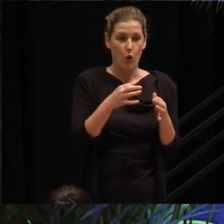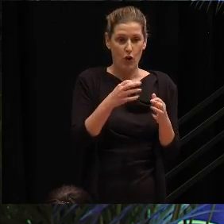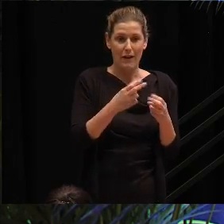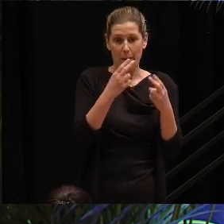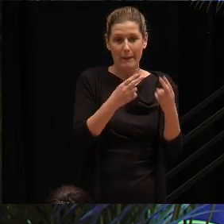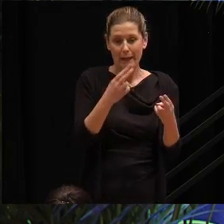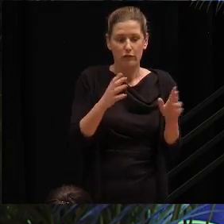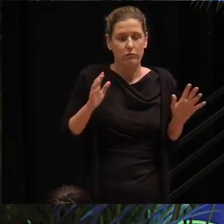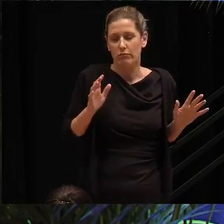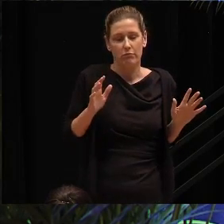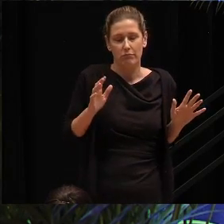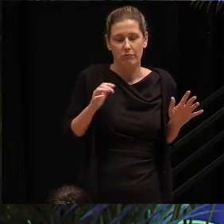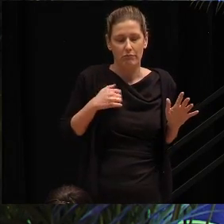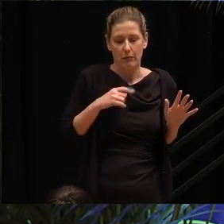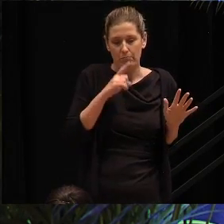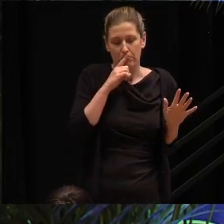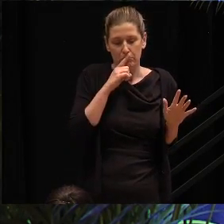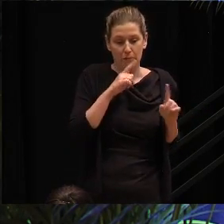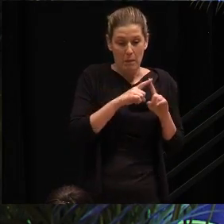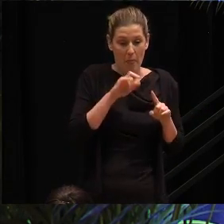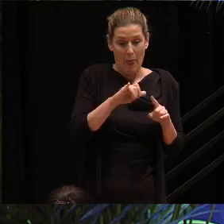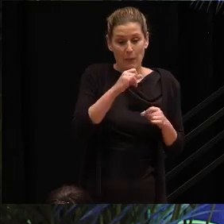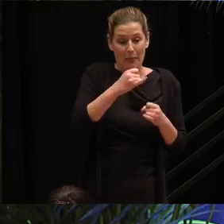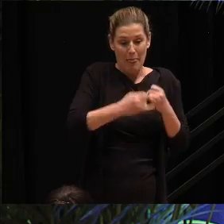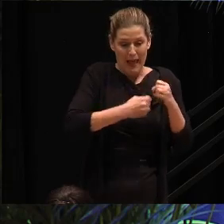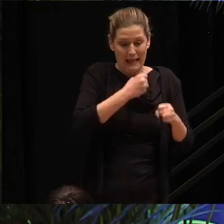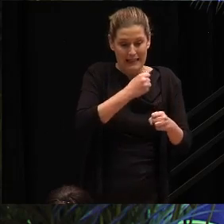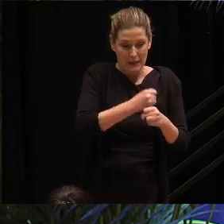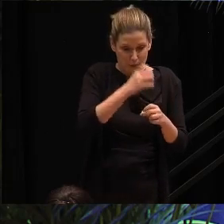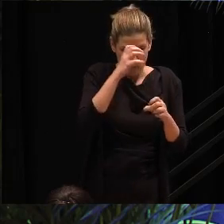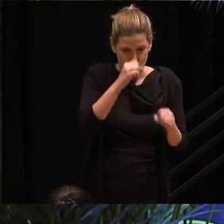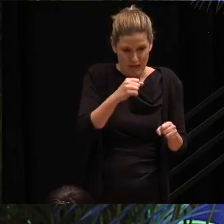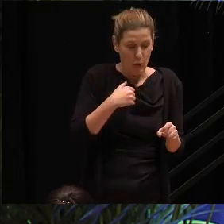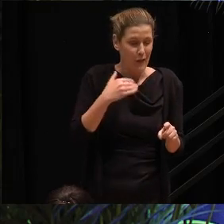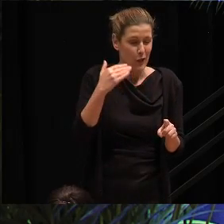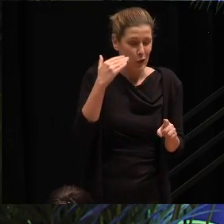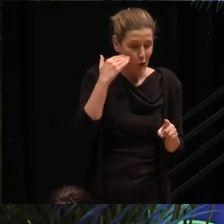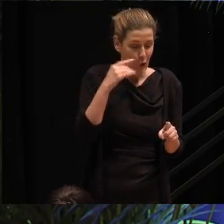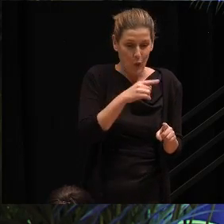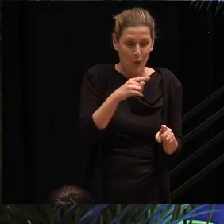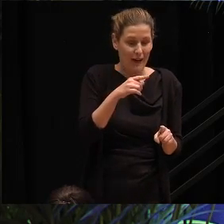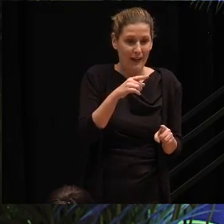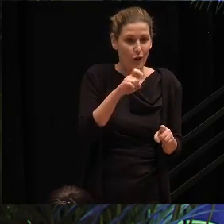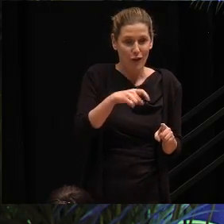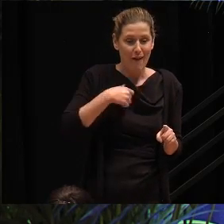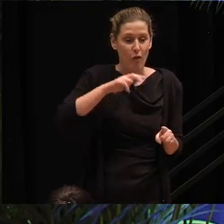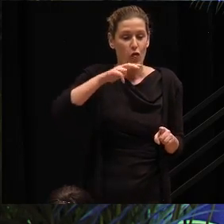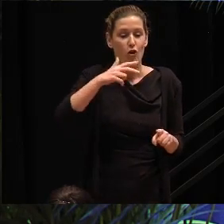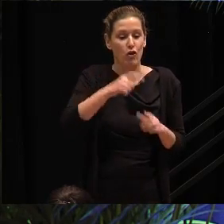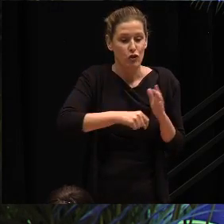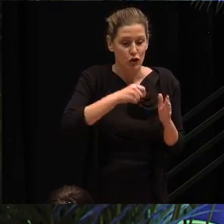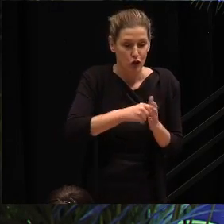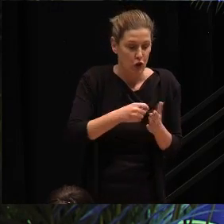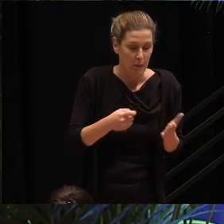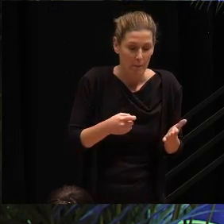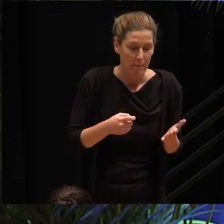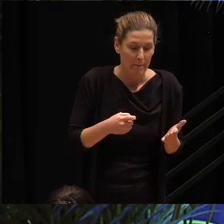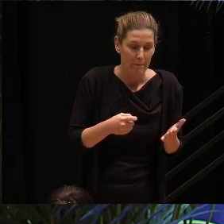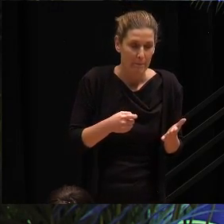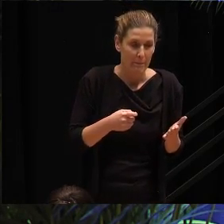in the last year of his presidency that we all knew there was no way that he could do another term. He was a lame duck, and